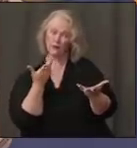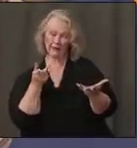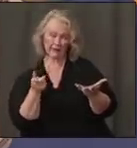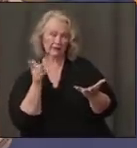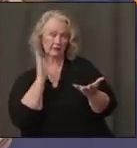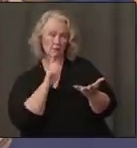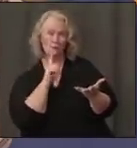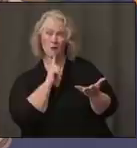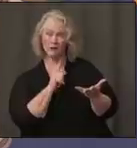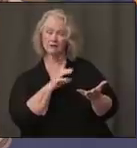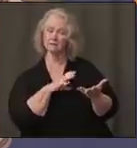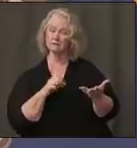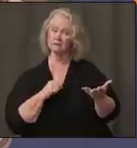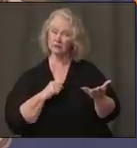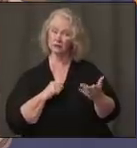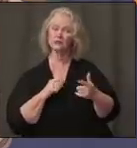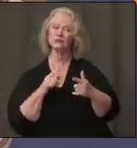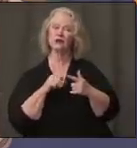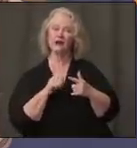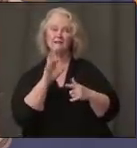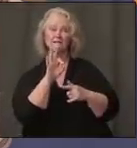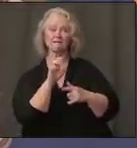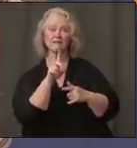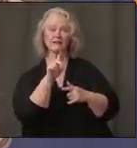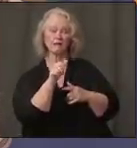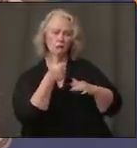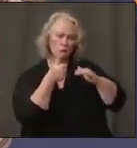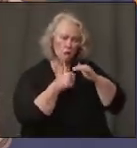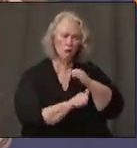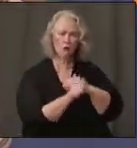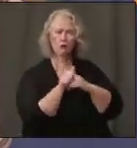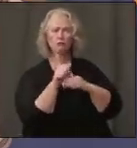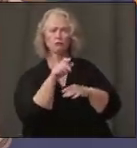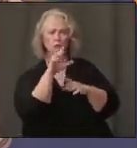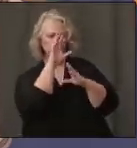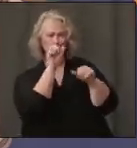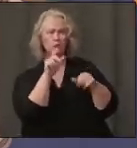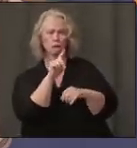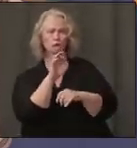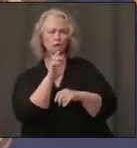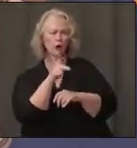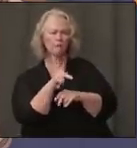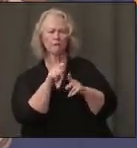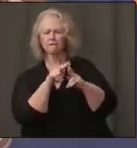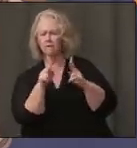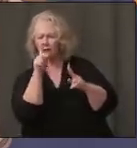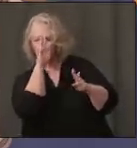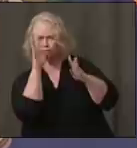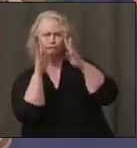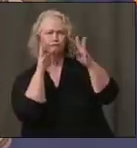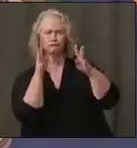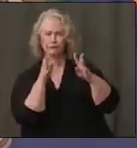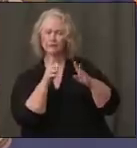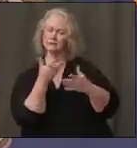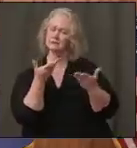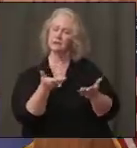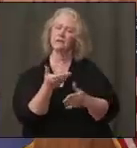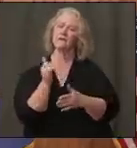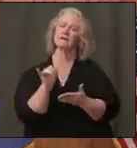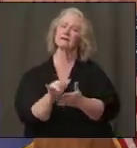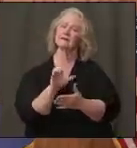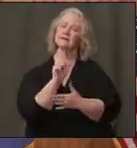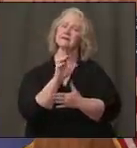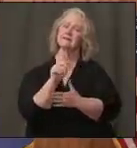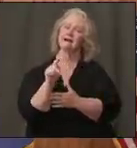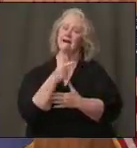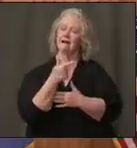the FDA under President Trump, an incredibly thoughtful and innovative commissioner. With that, let me introduce to you Scott Gottlieb.